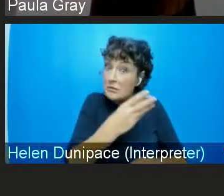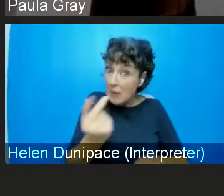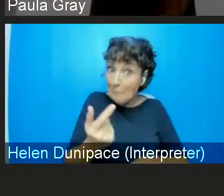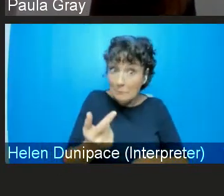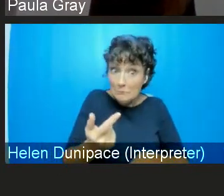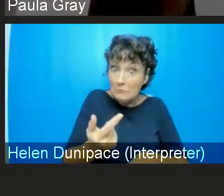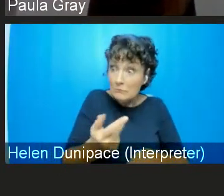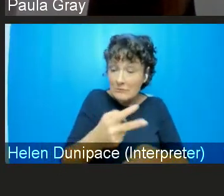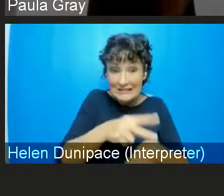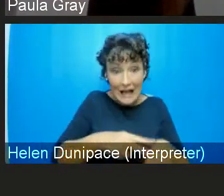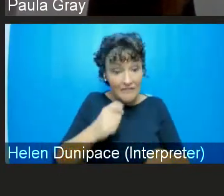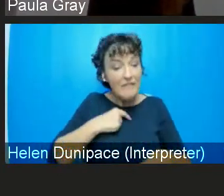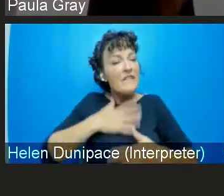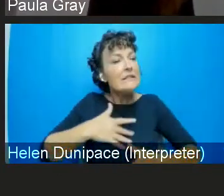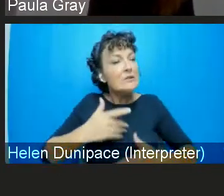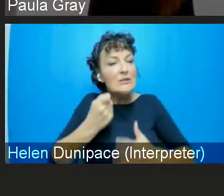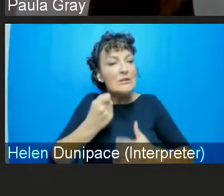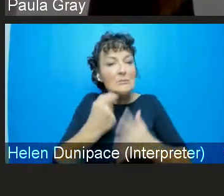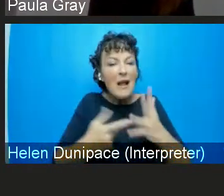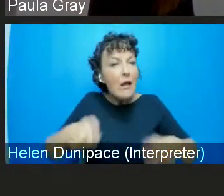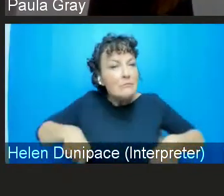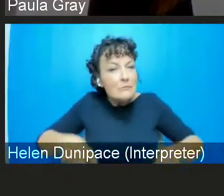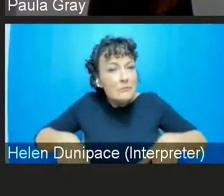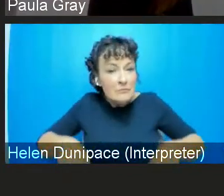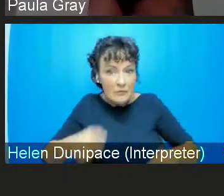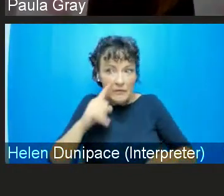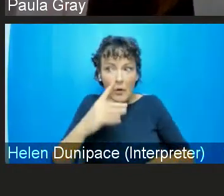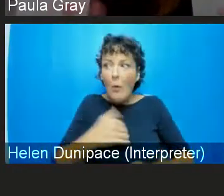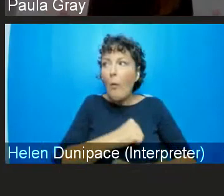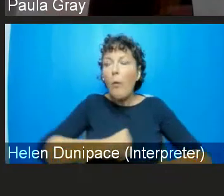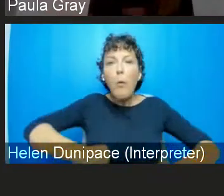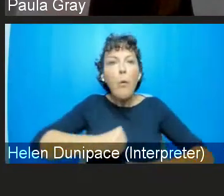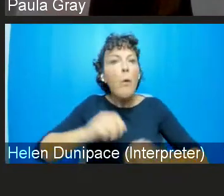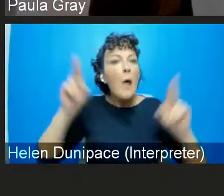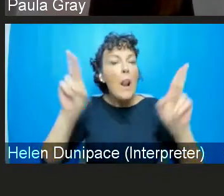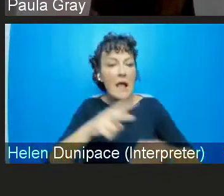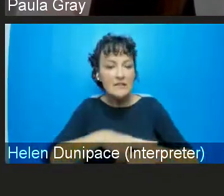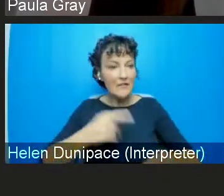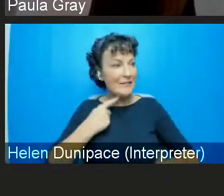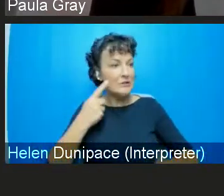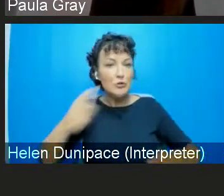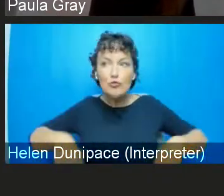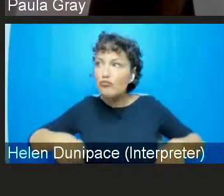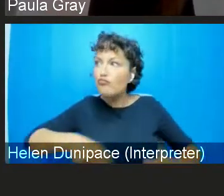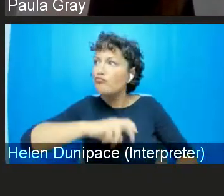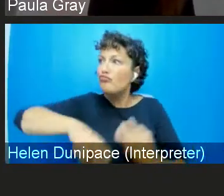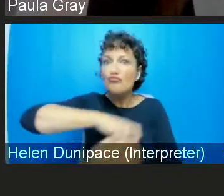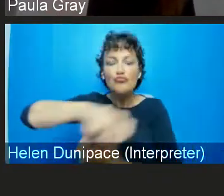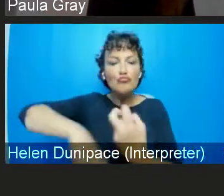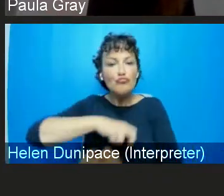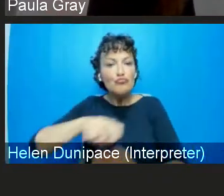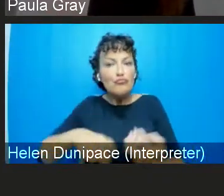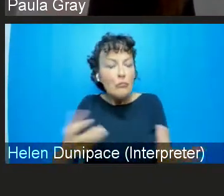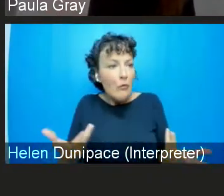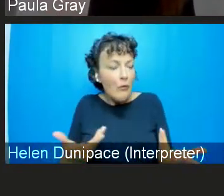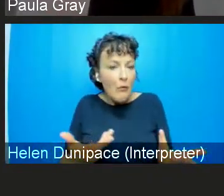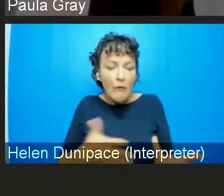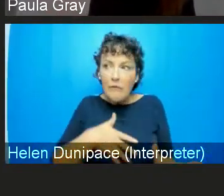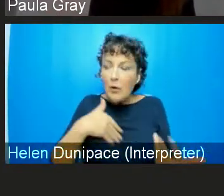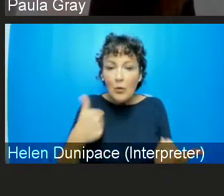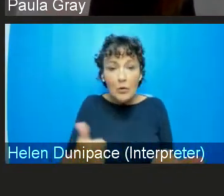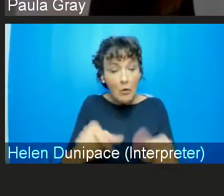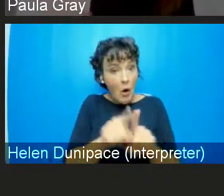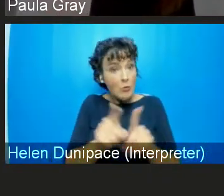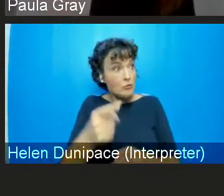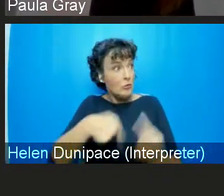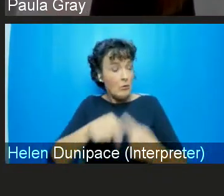physical disability, or be it our ways of working, our sort of our online, the adjustments that we can